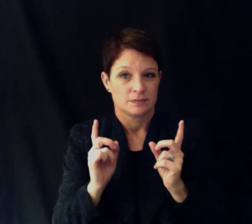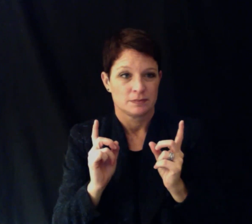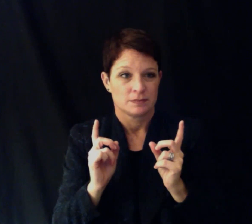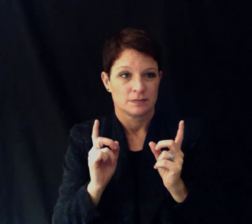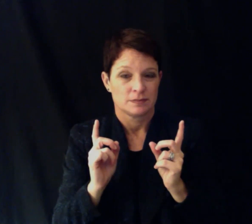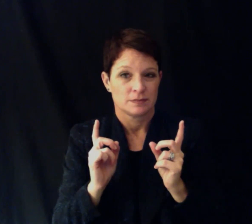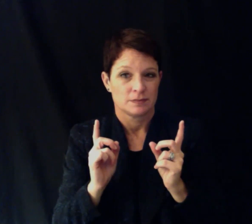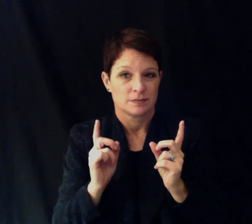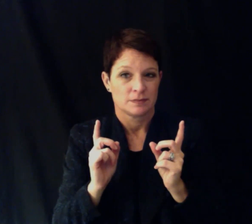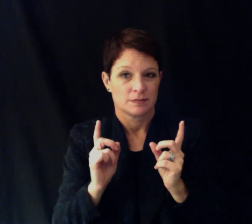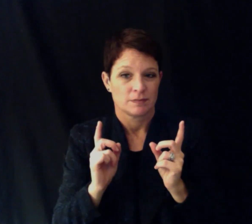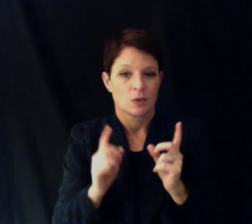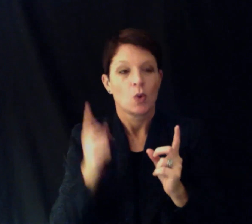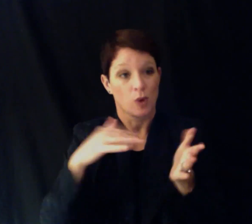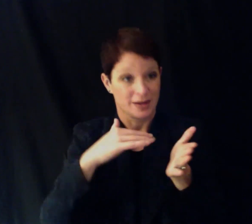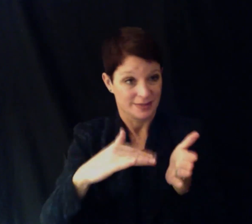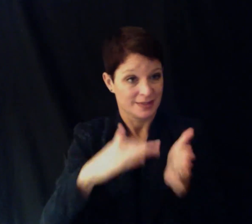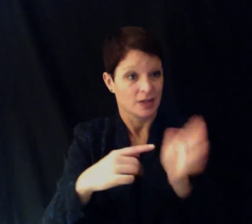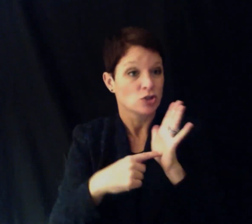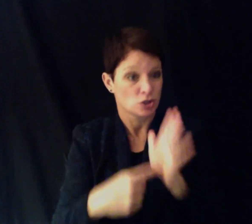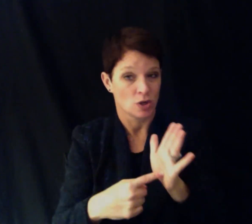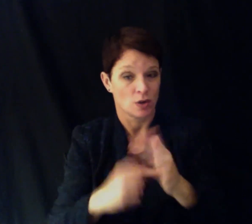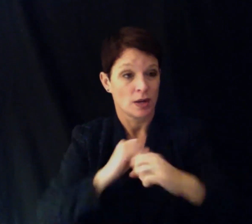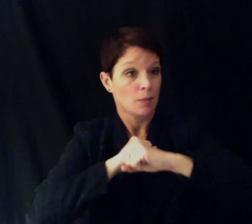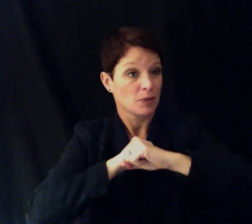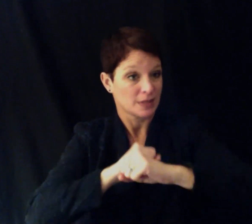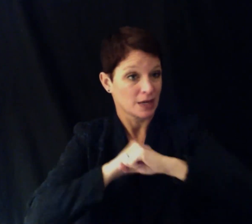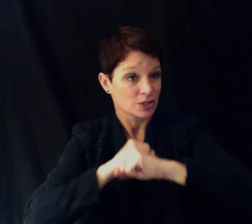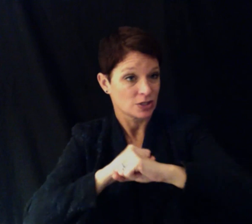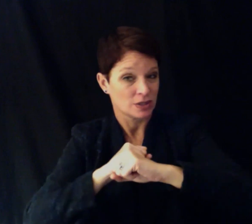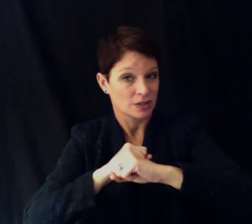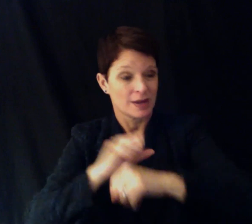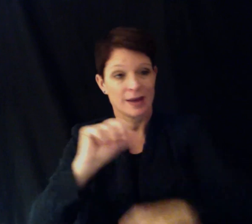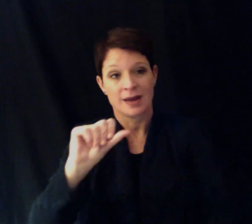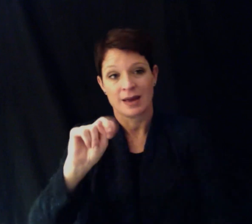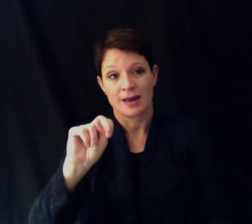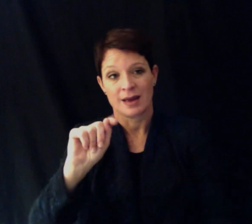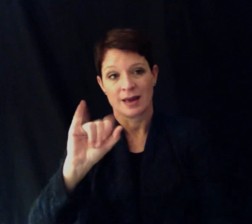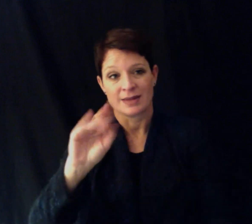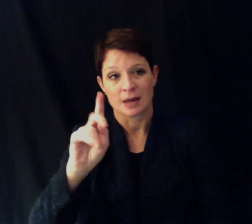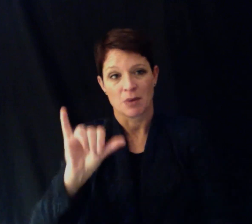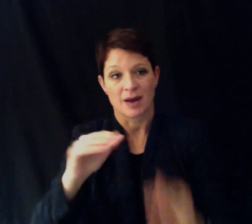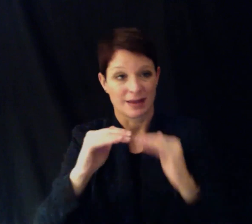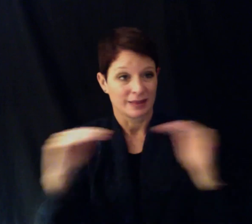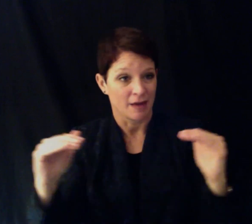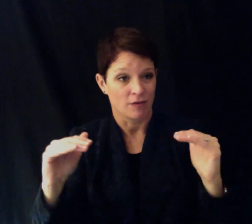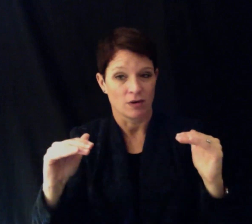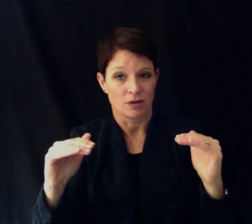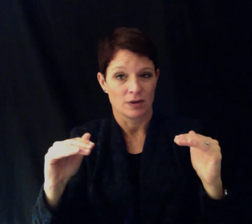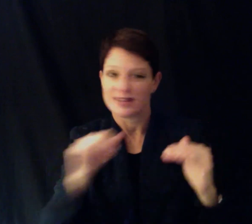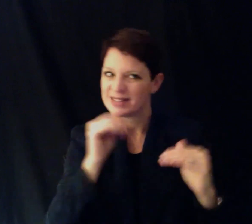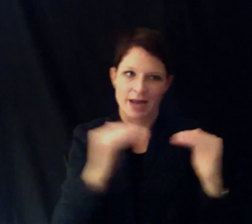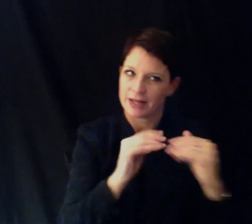was one study that showed that protection, antibody level, which does not necessarily